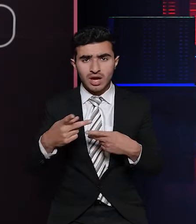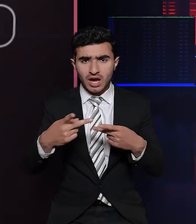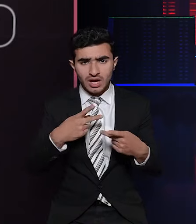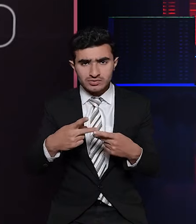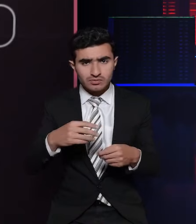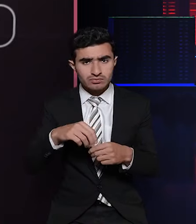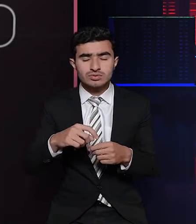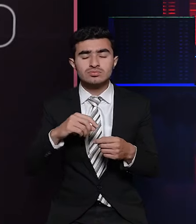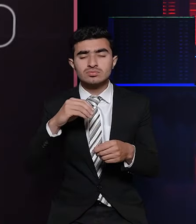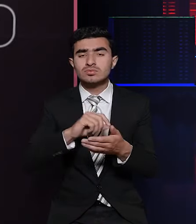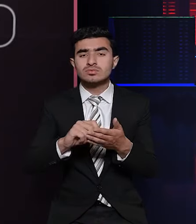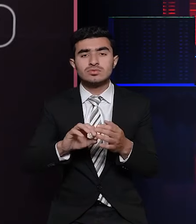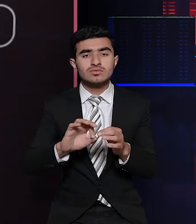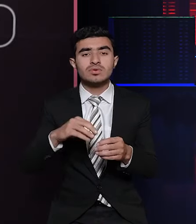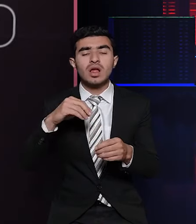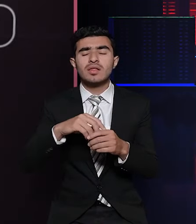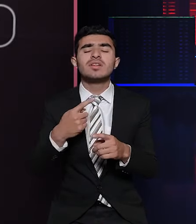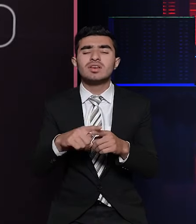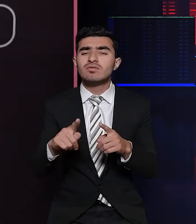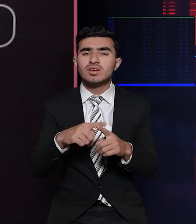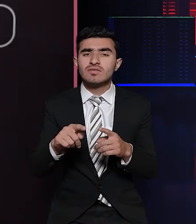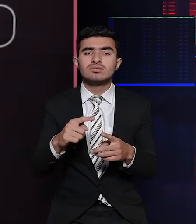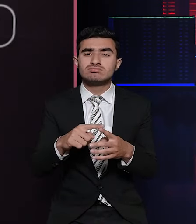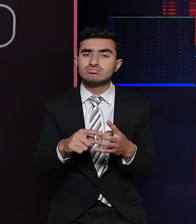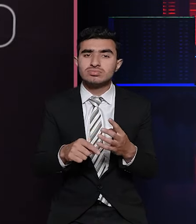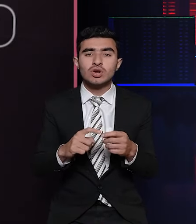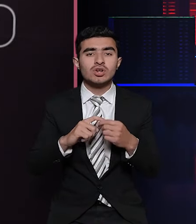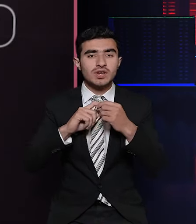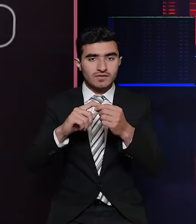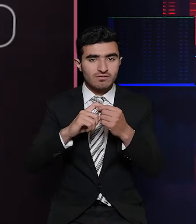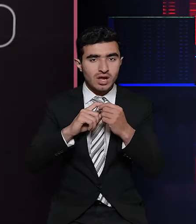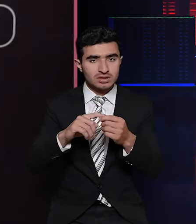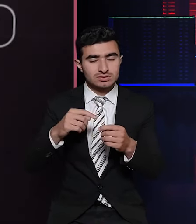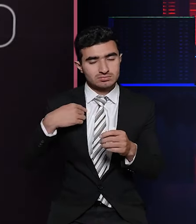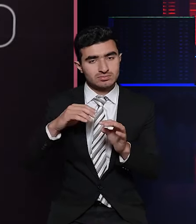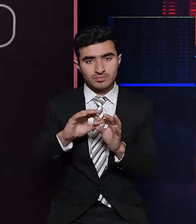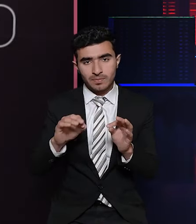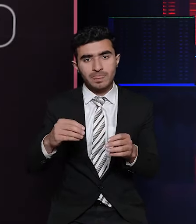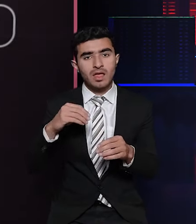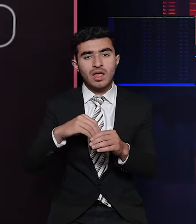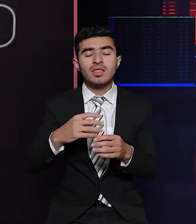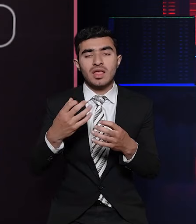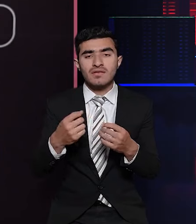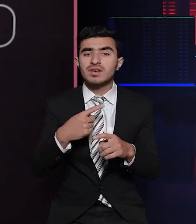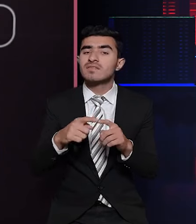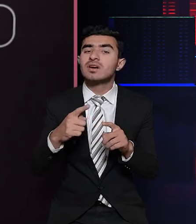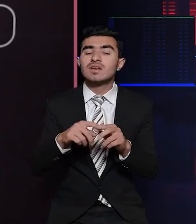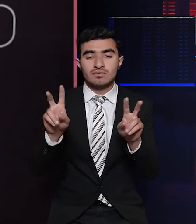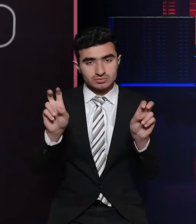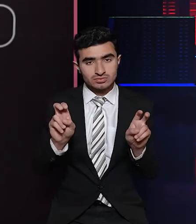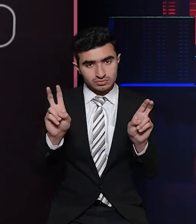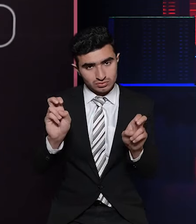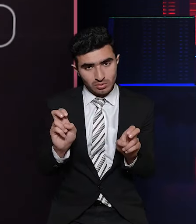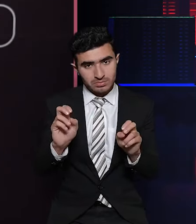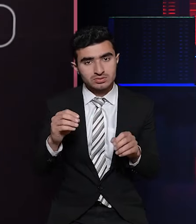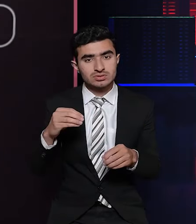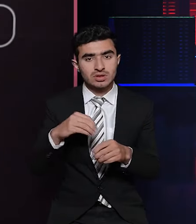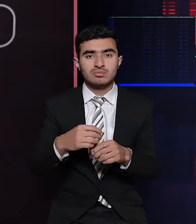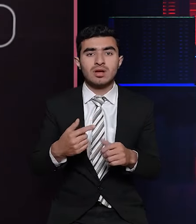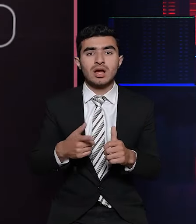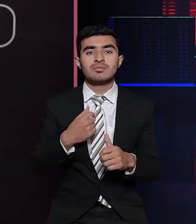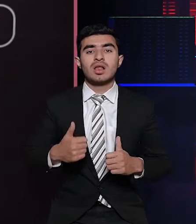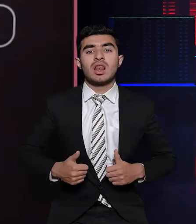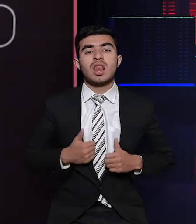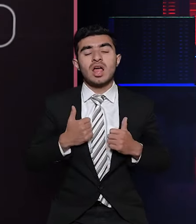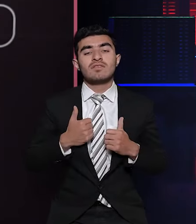interviews, I've asked them on various questions which hit different topics and aspects of